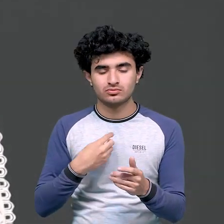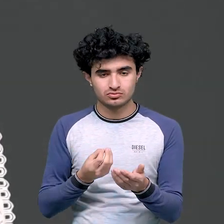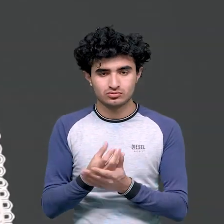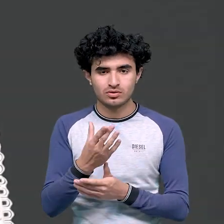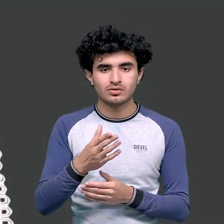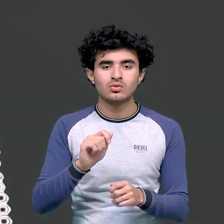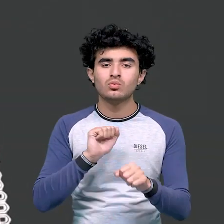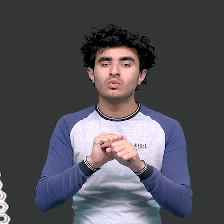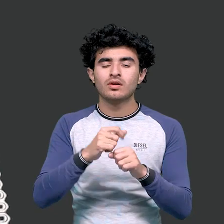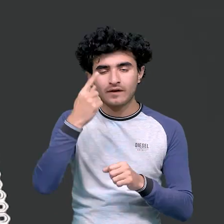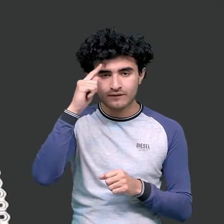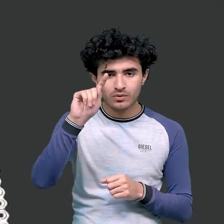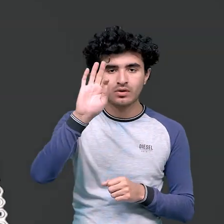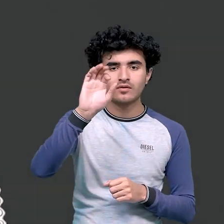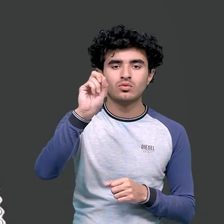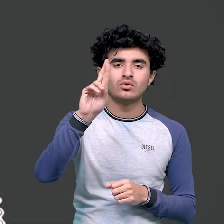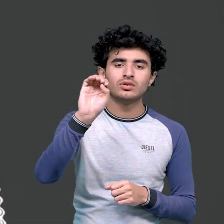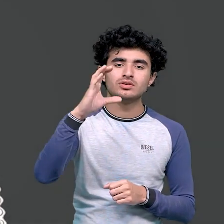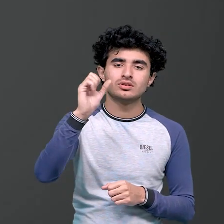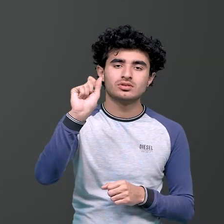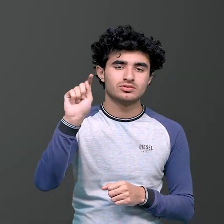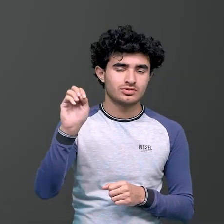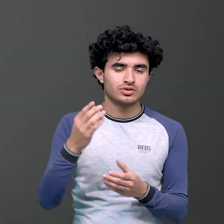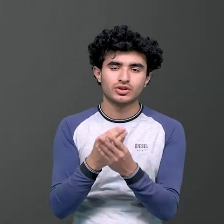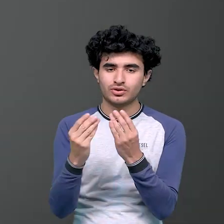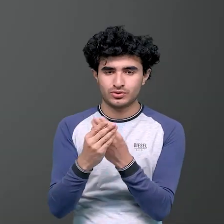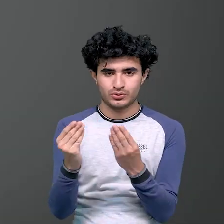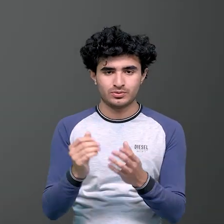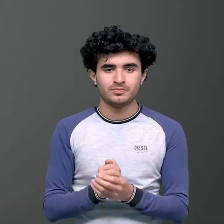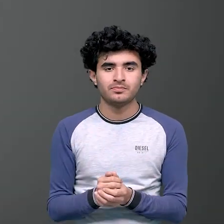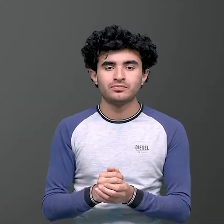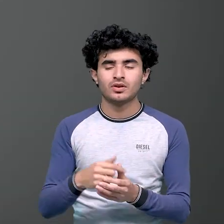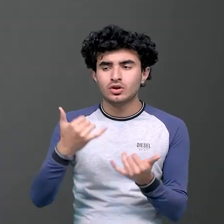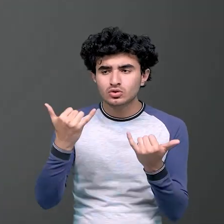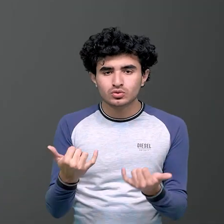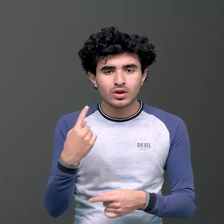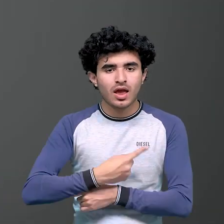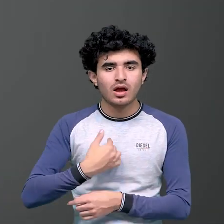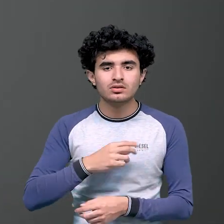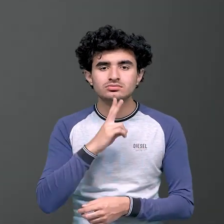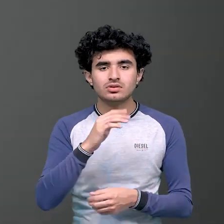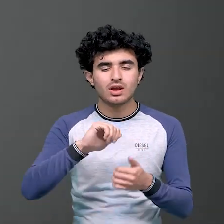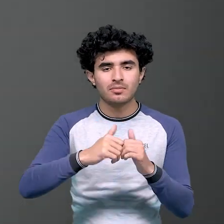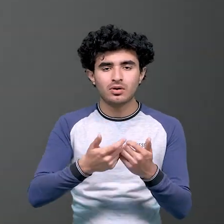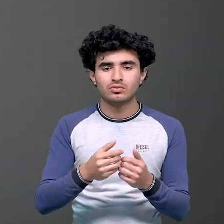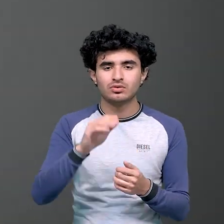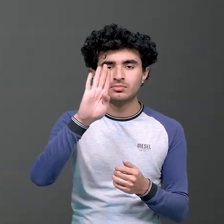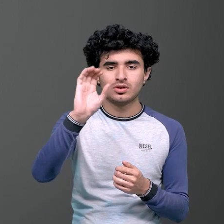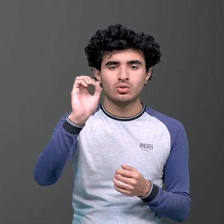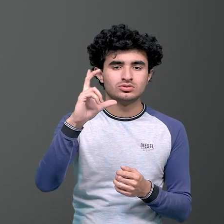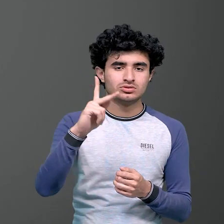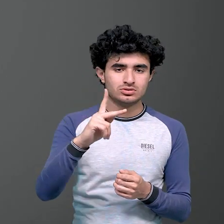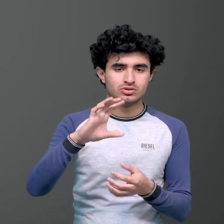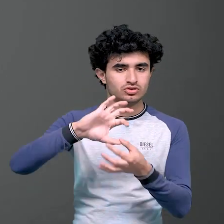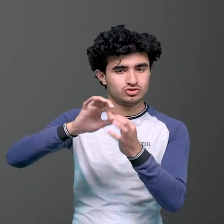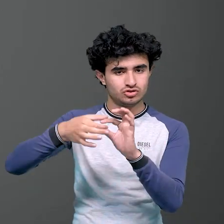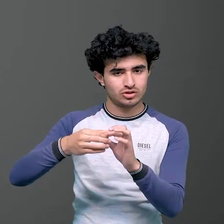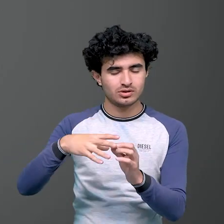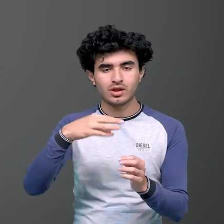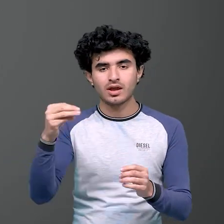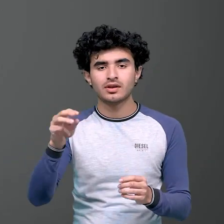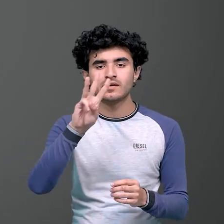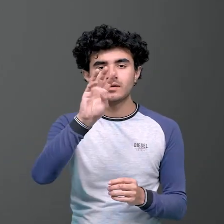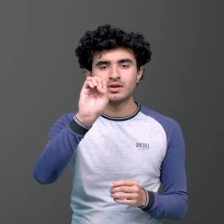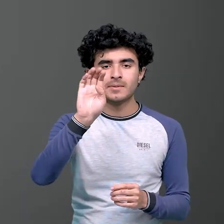and then started working for Forkast News. Today, I'll be telling everyone about blockchain and crypto